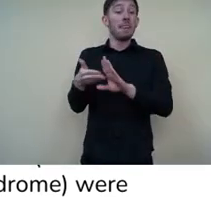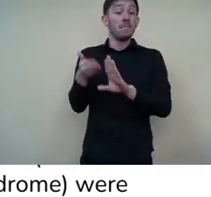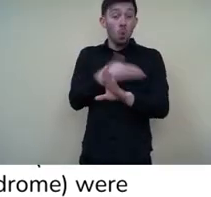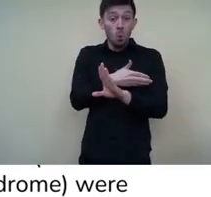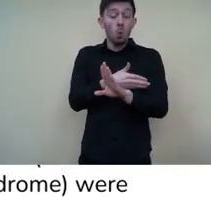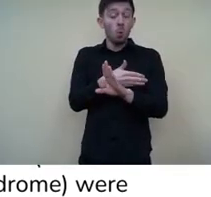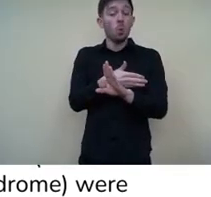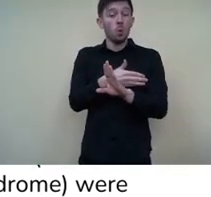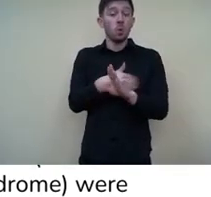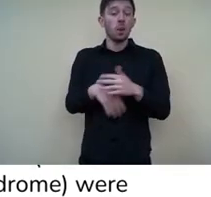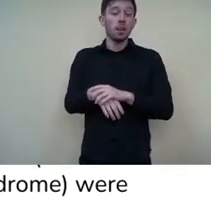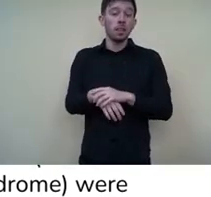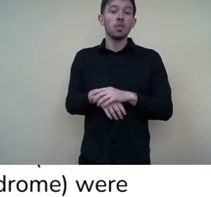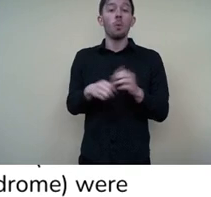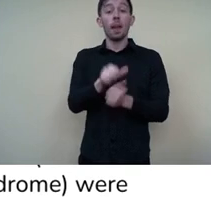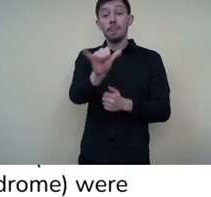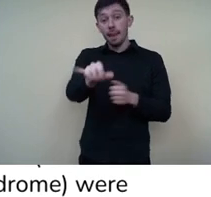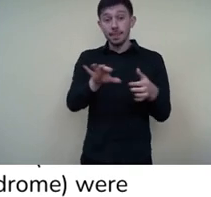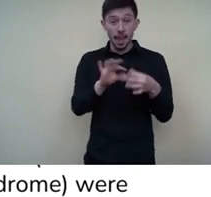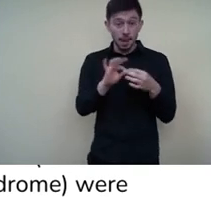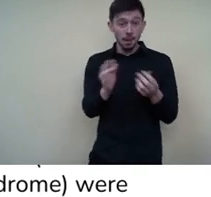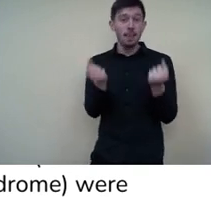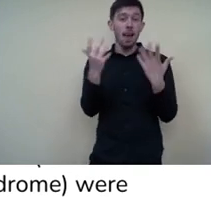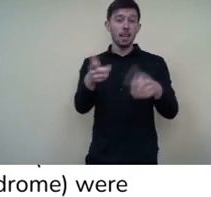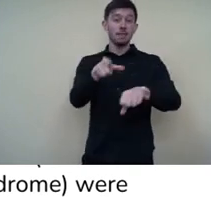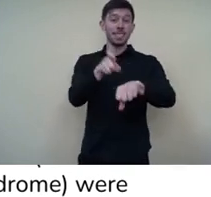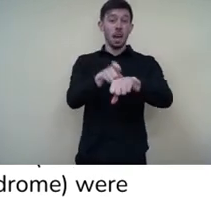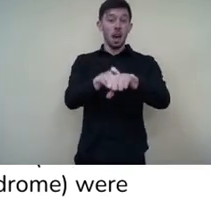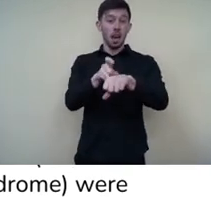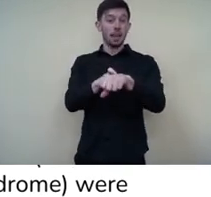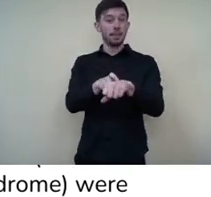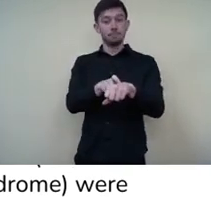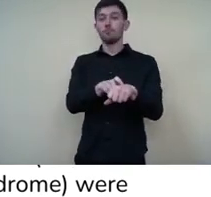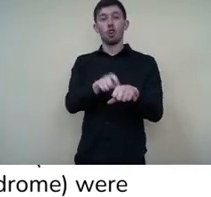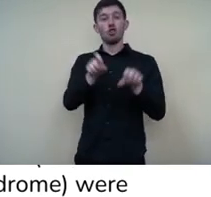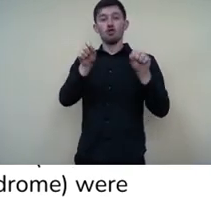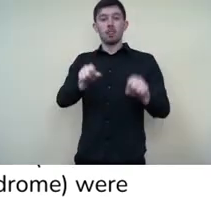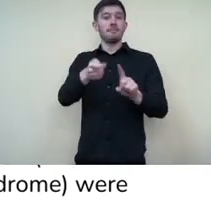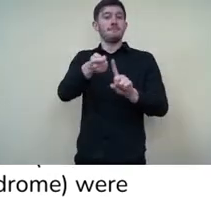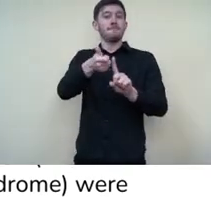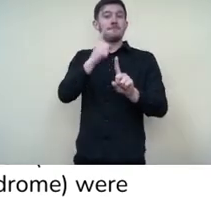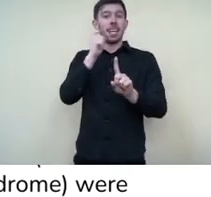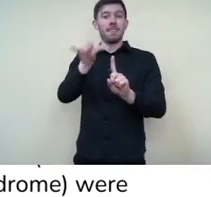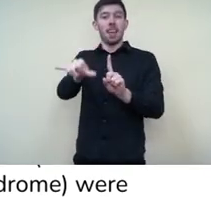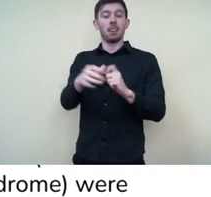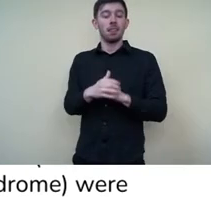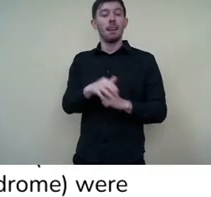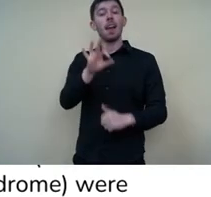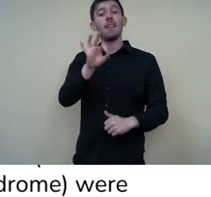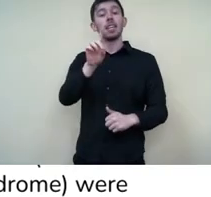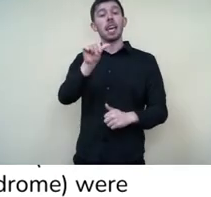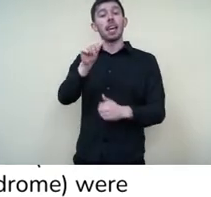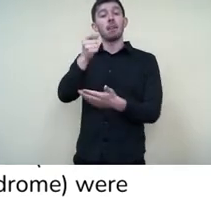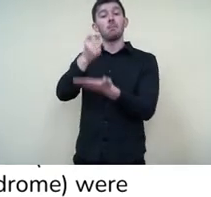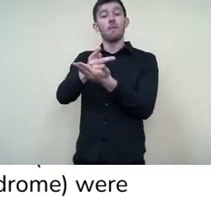even start. And so that being said, a lot of time was shaved off because of this. And so the next one is the FDA